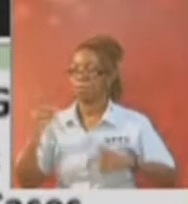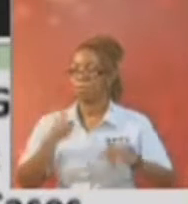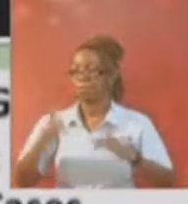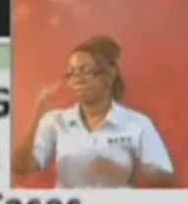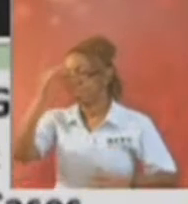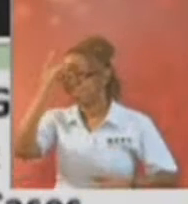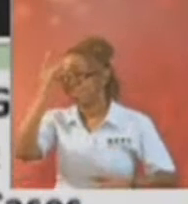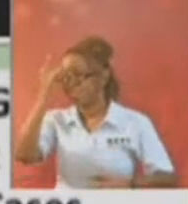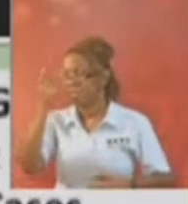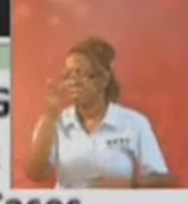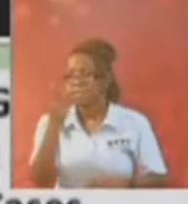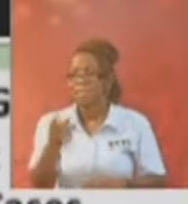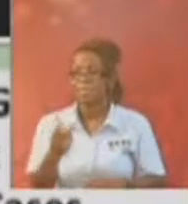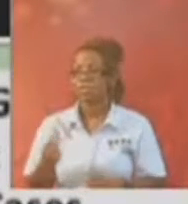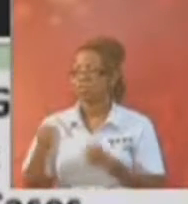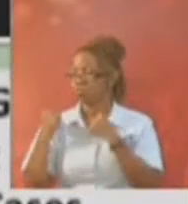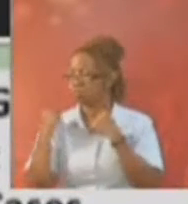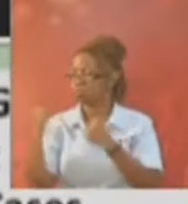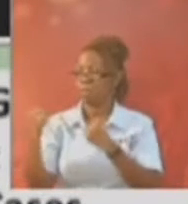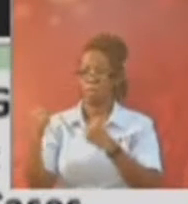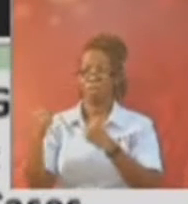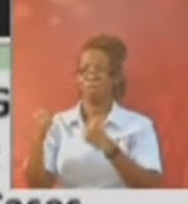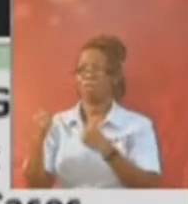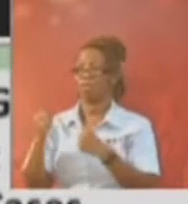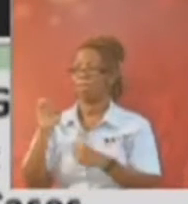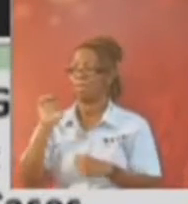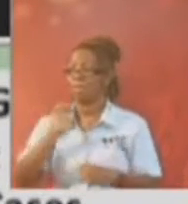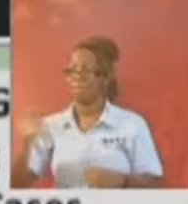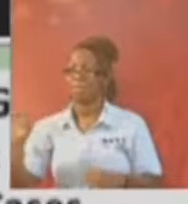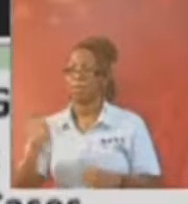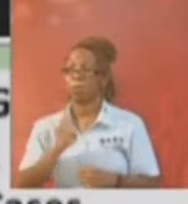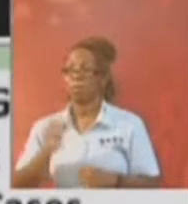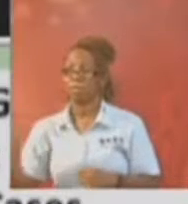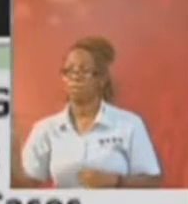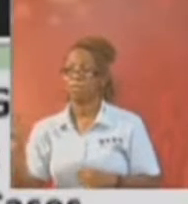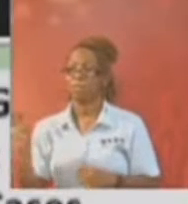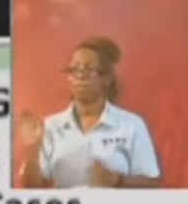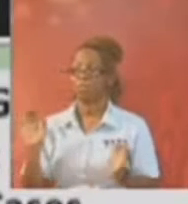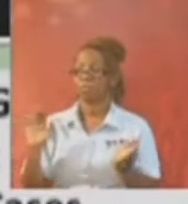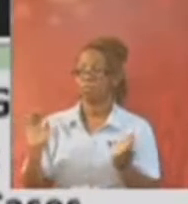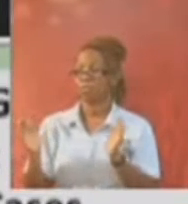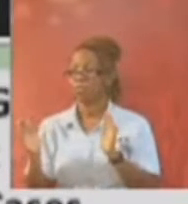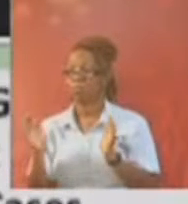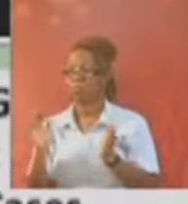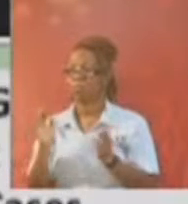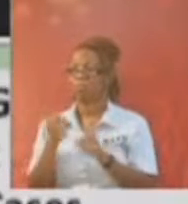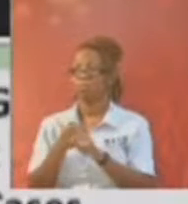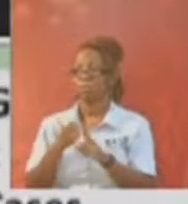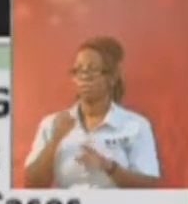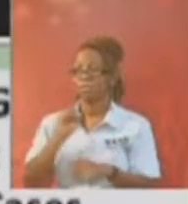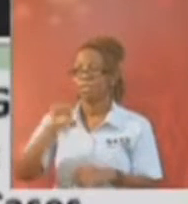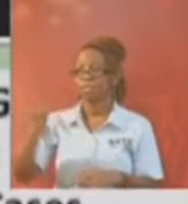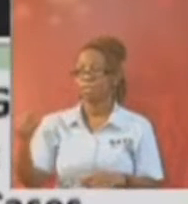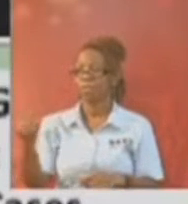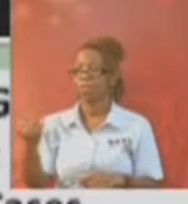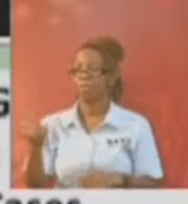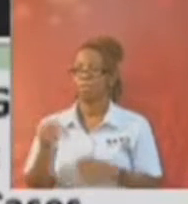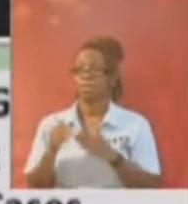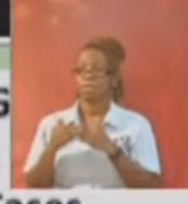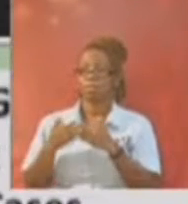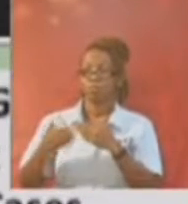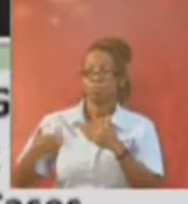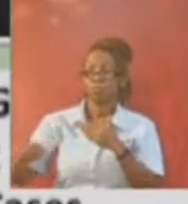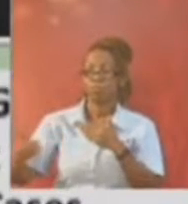are strung along the east-west corridor all the way from St. Joseph up to like about Arima. Lots of dense